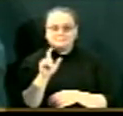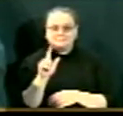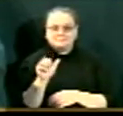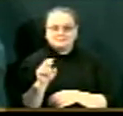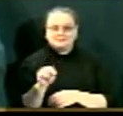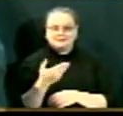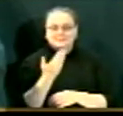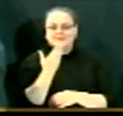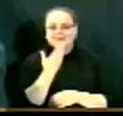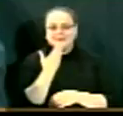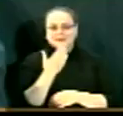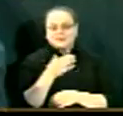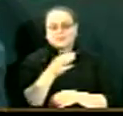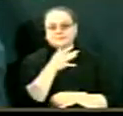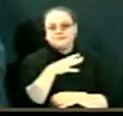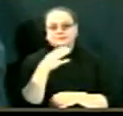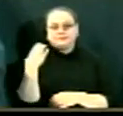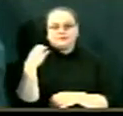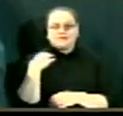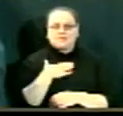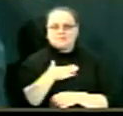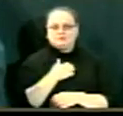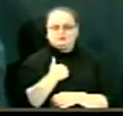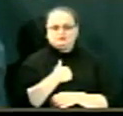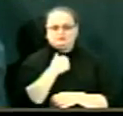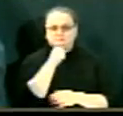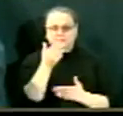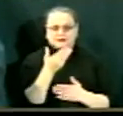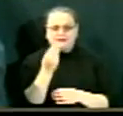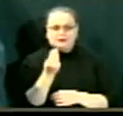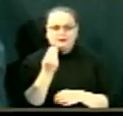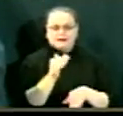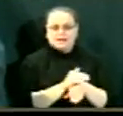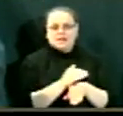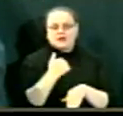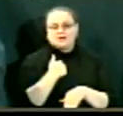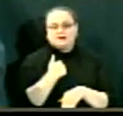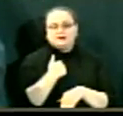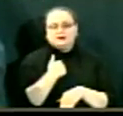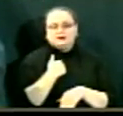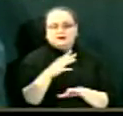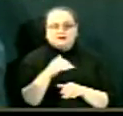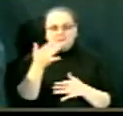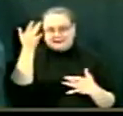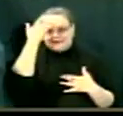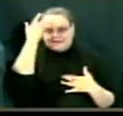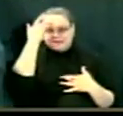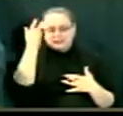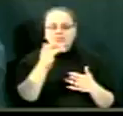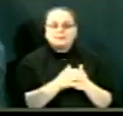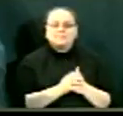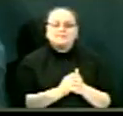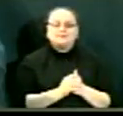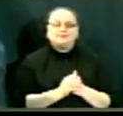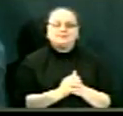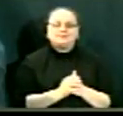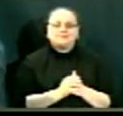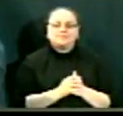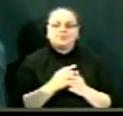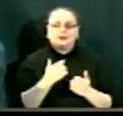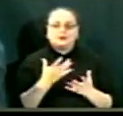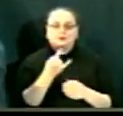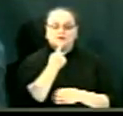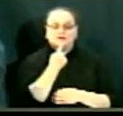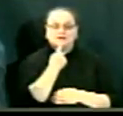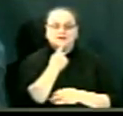you, Madam Chair. I apologize for not being here Monday night. I was out ill, and I just want to